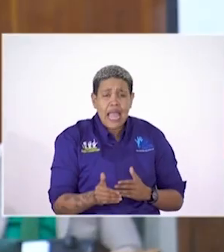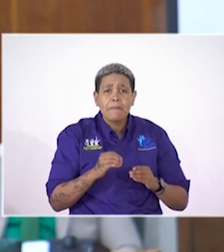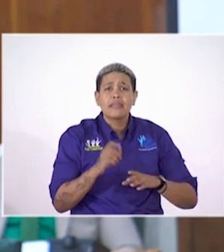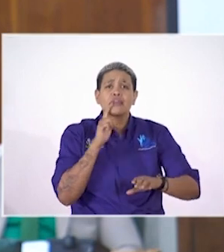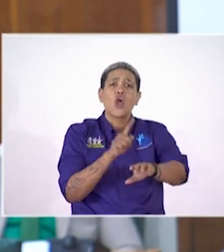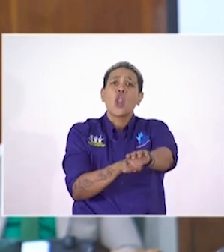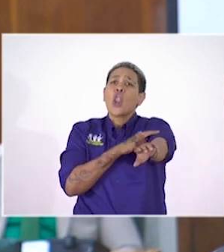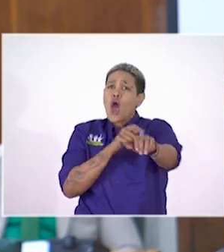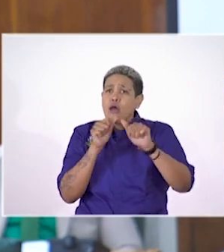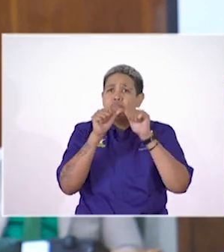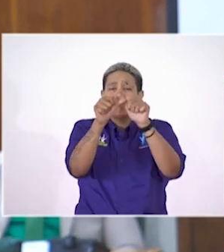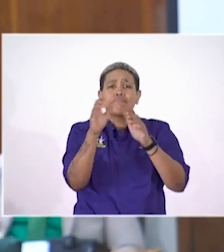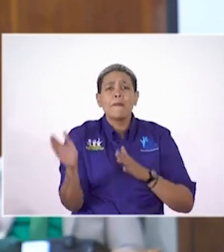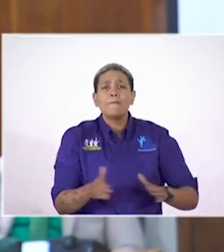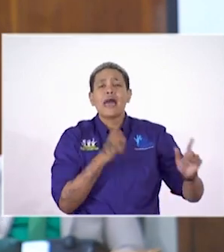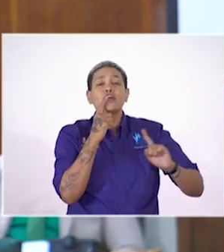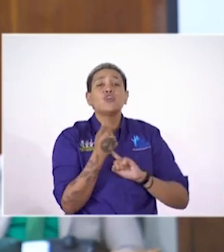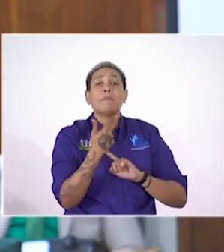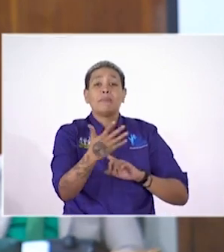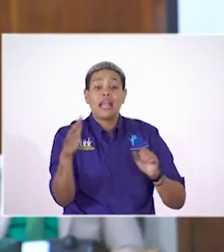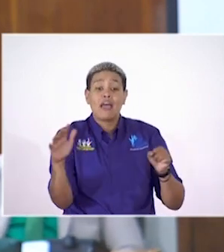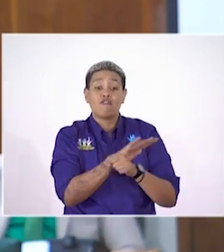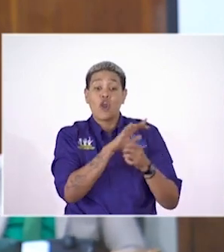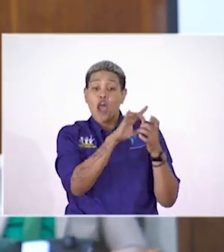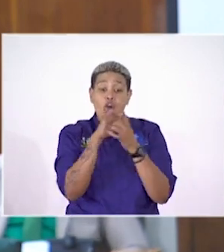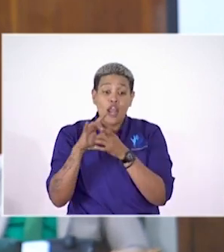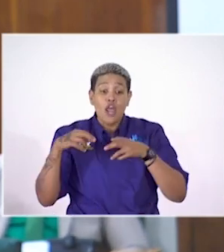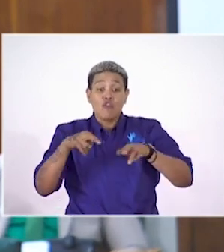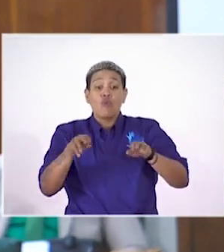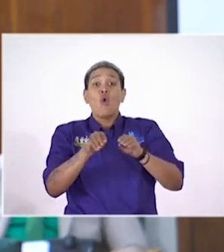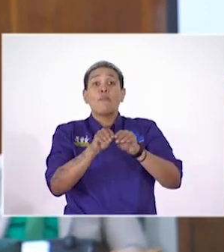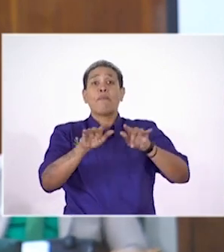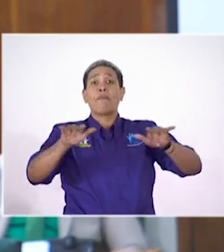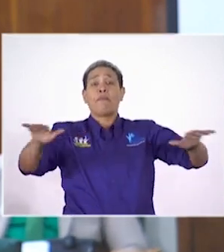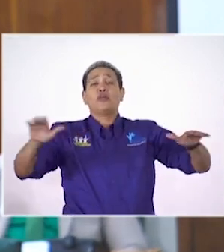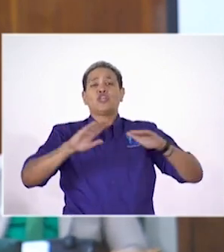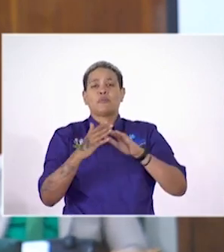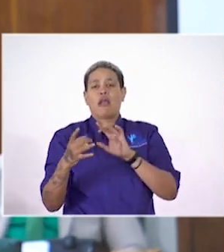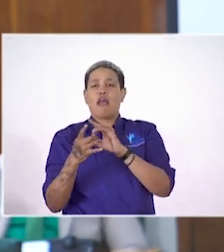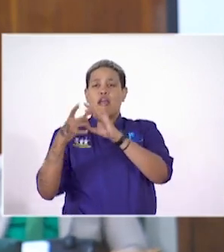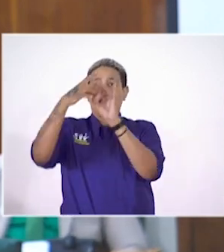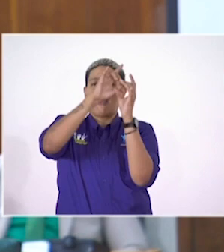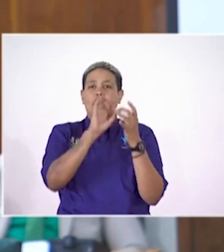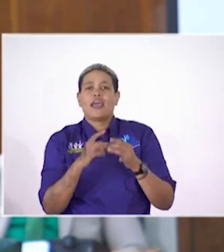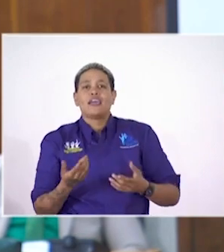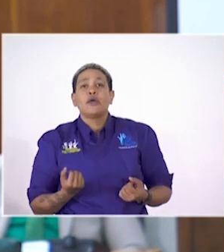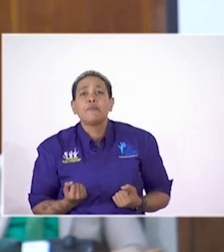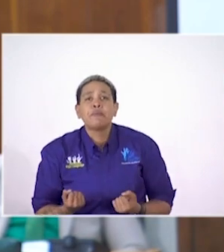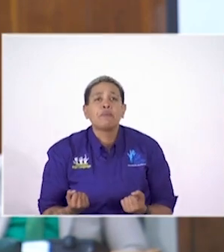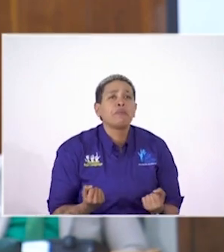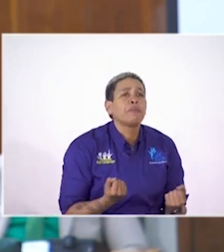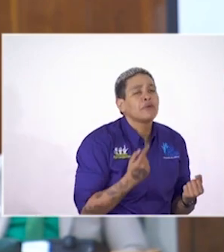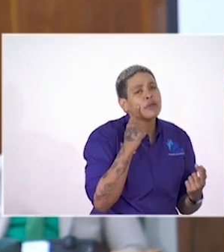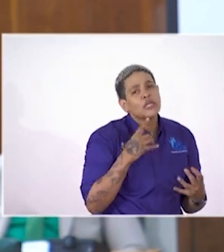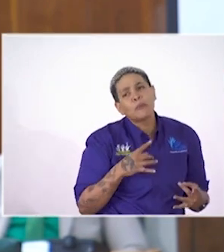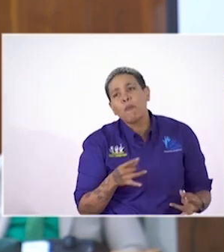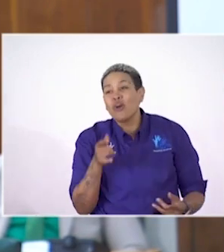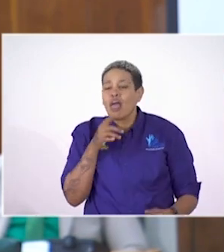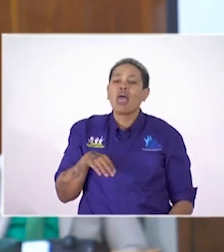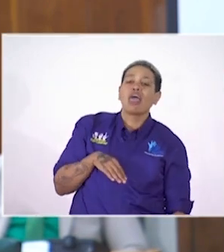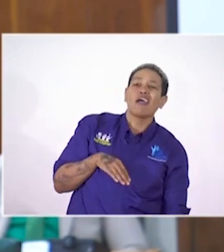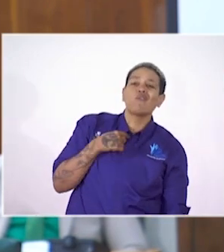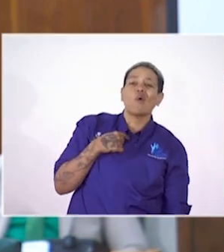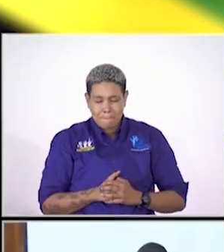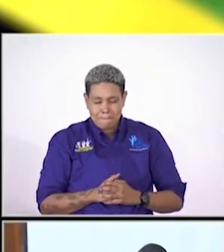the long-term plan to build out a fully connected road network across Jamaica that allows users to move seamlessly across